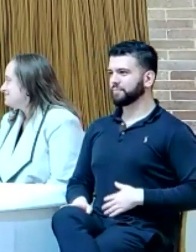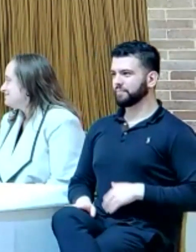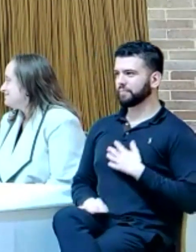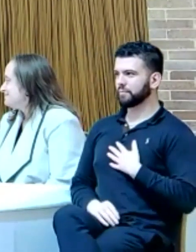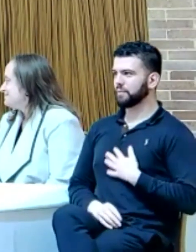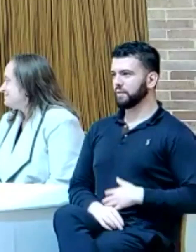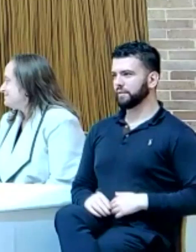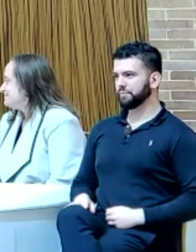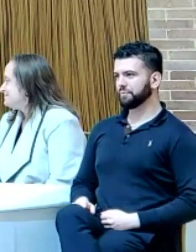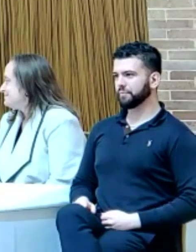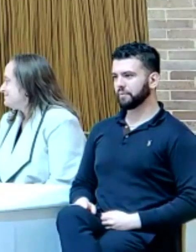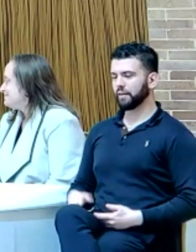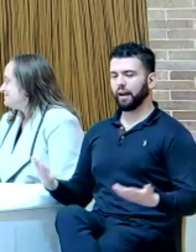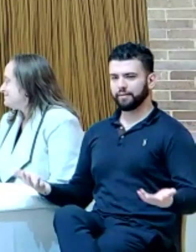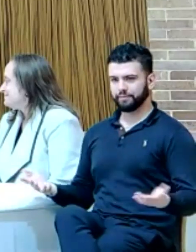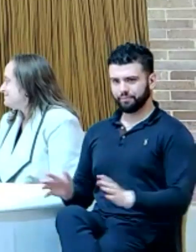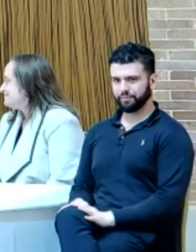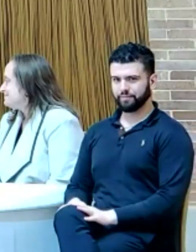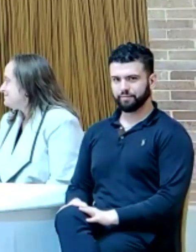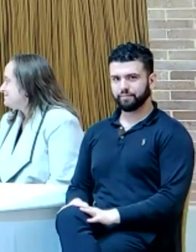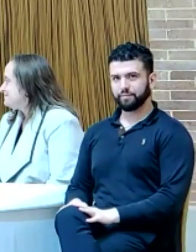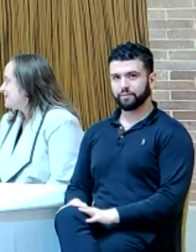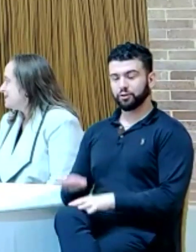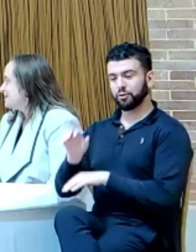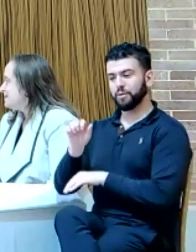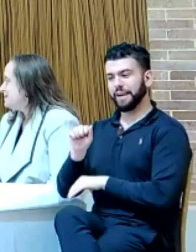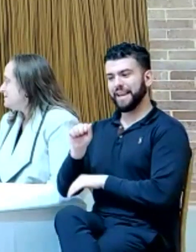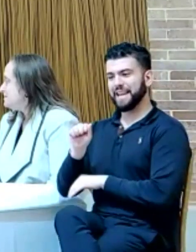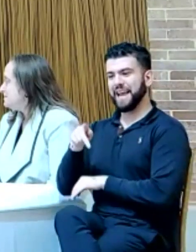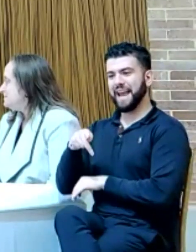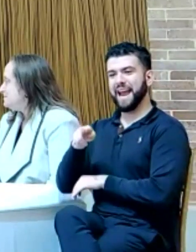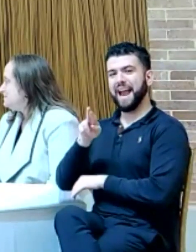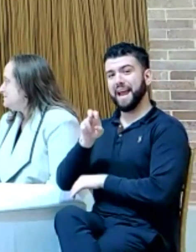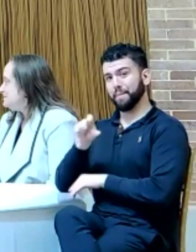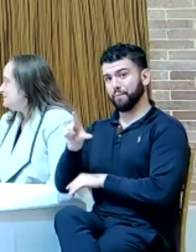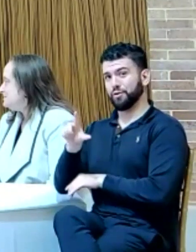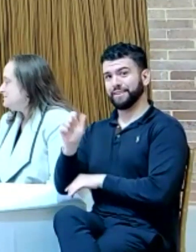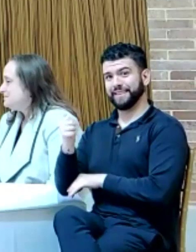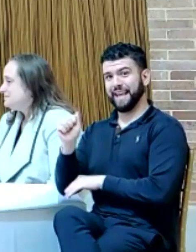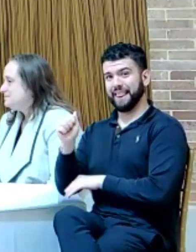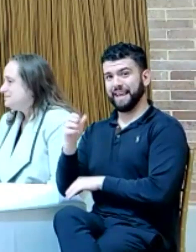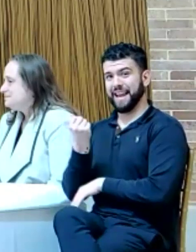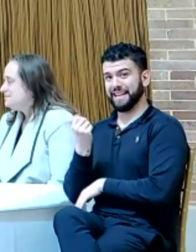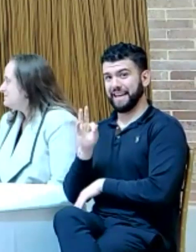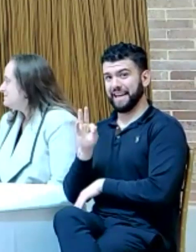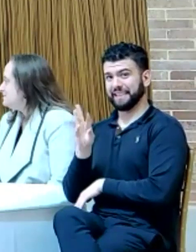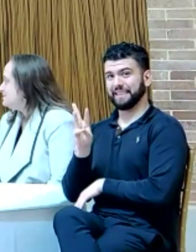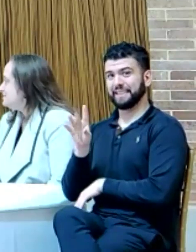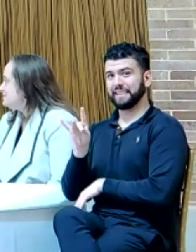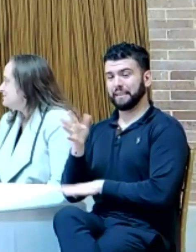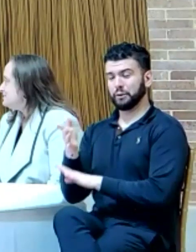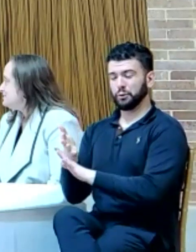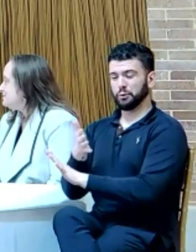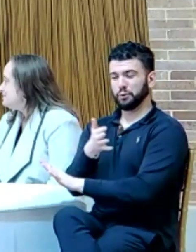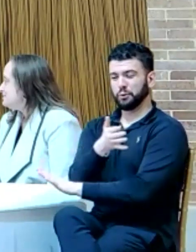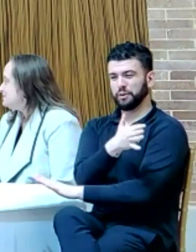anyone yes um on April 10th 1968